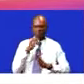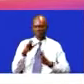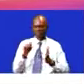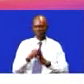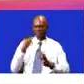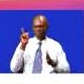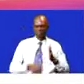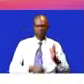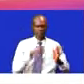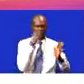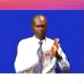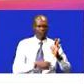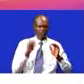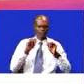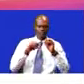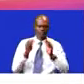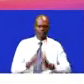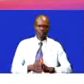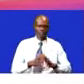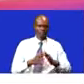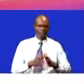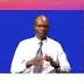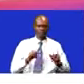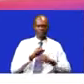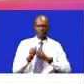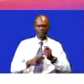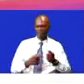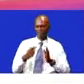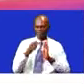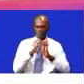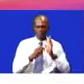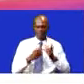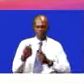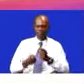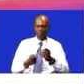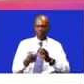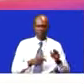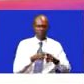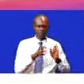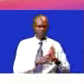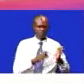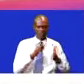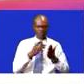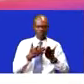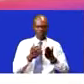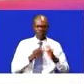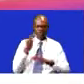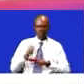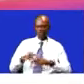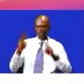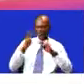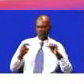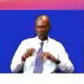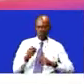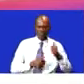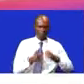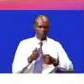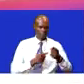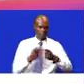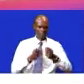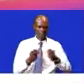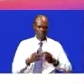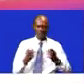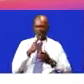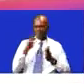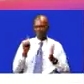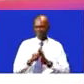gibiro chako juogo jopur e nengo mar mbolea kaachiel kod kothe ma gichiwo. Maendi bang' ka nonro mane gitayo ne ofwenyo